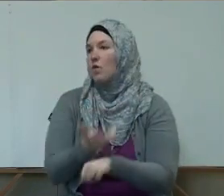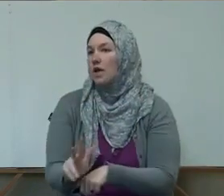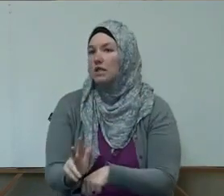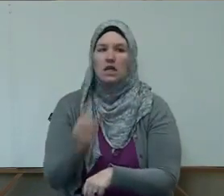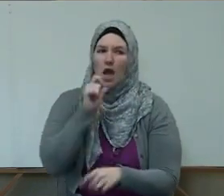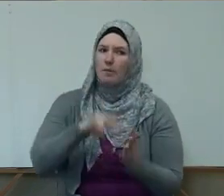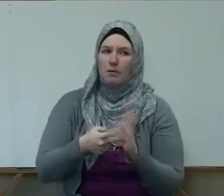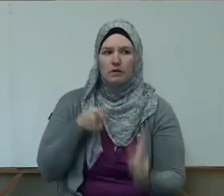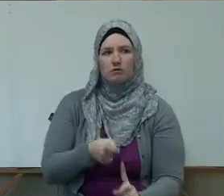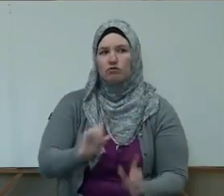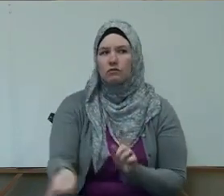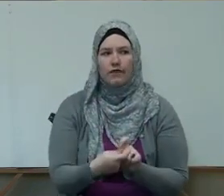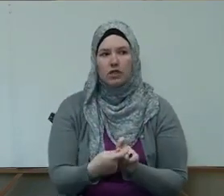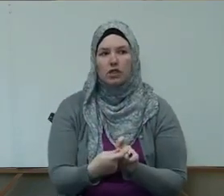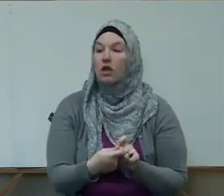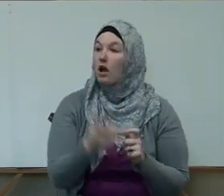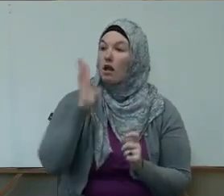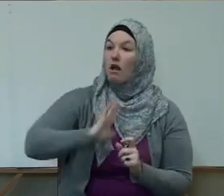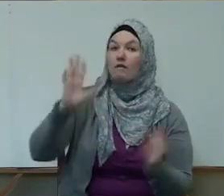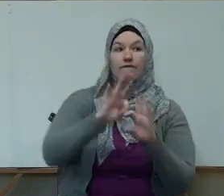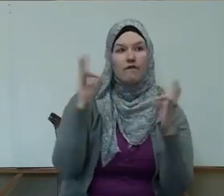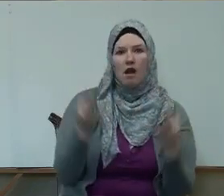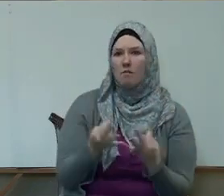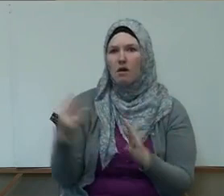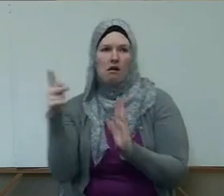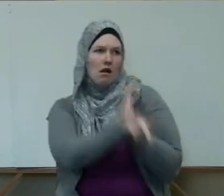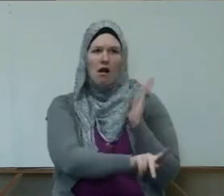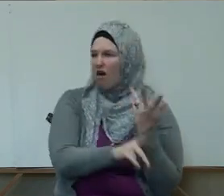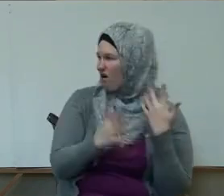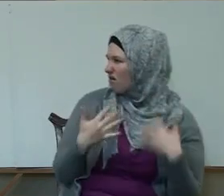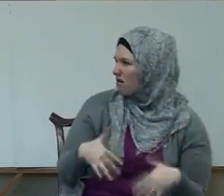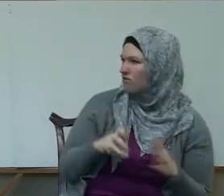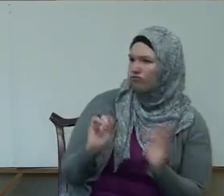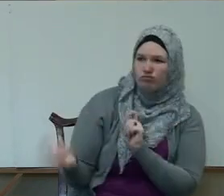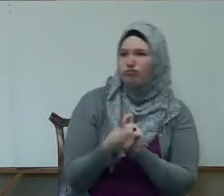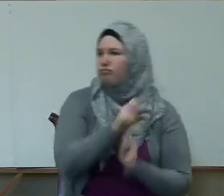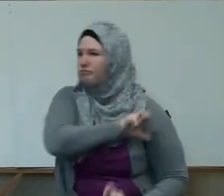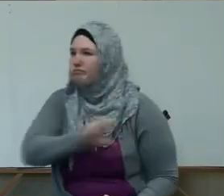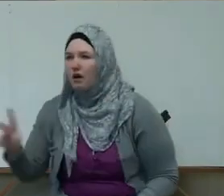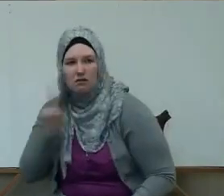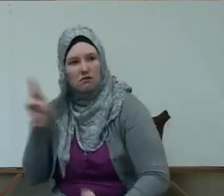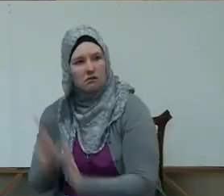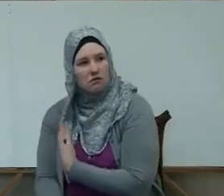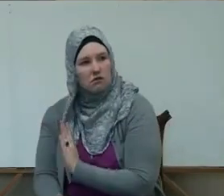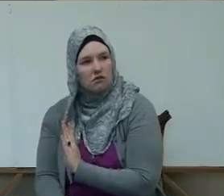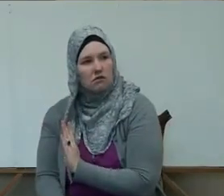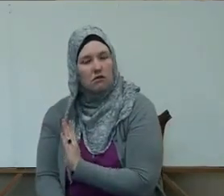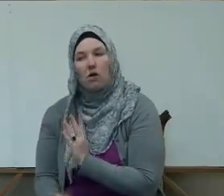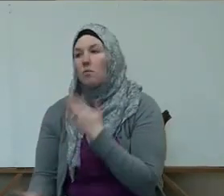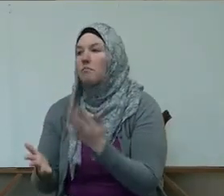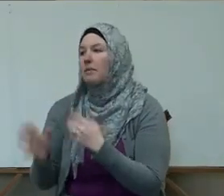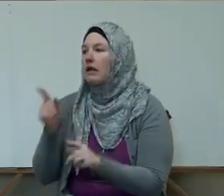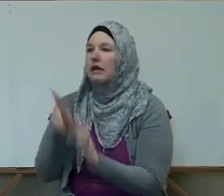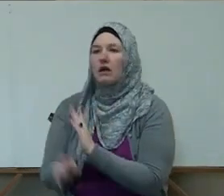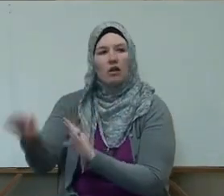to be that families revenged against each other. When a member of this family is killed by a member of this